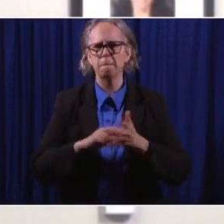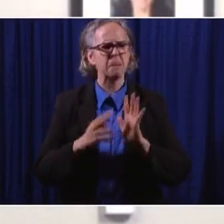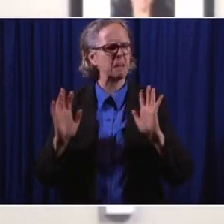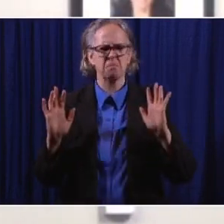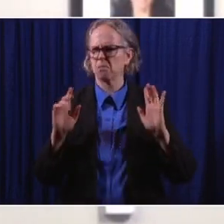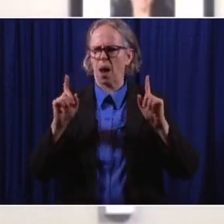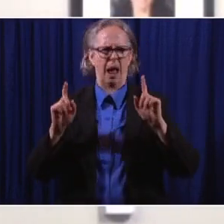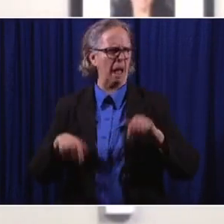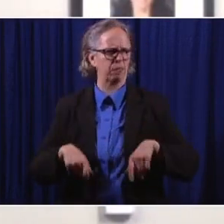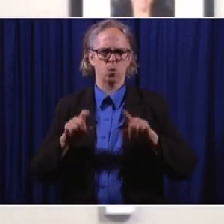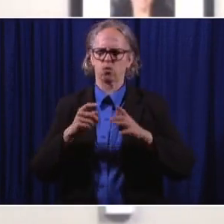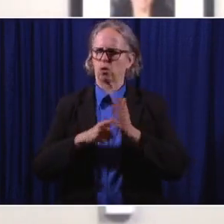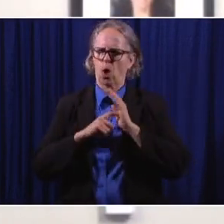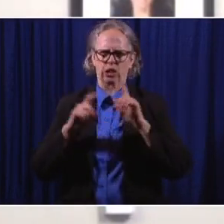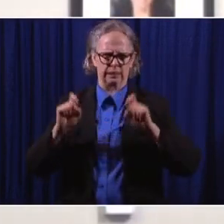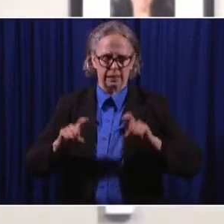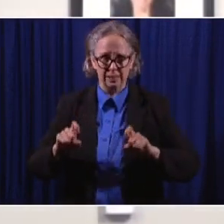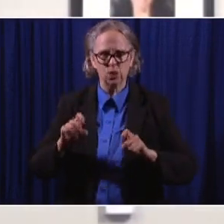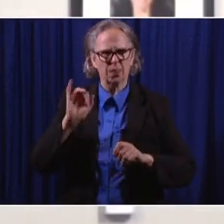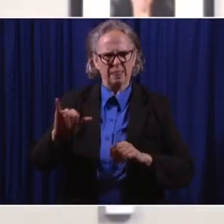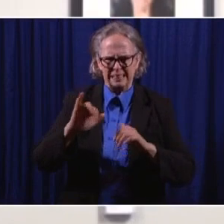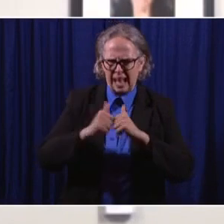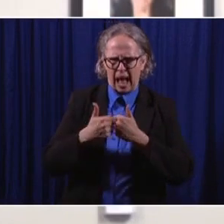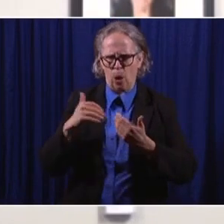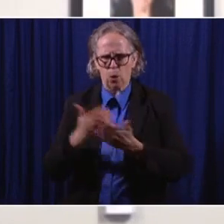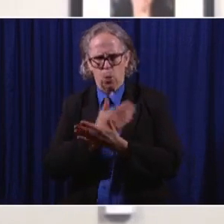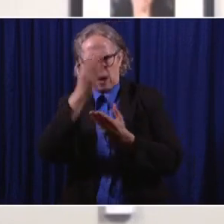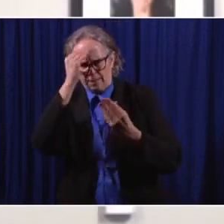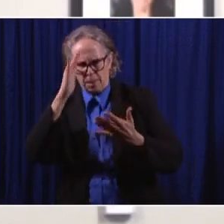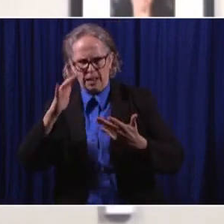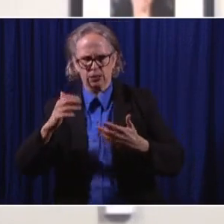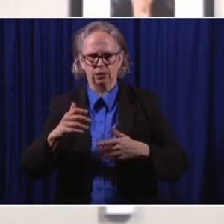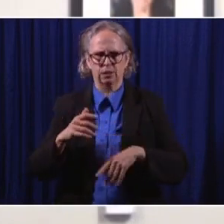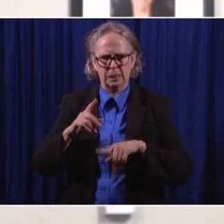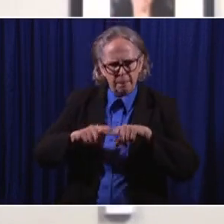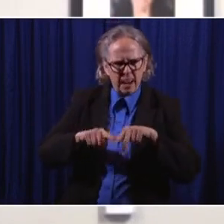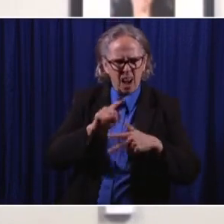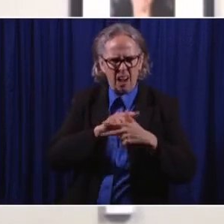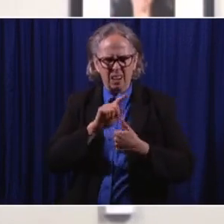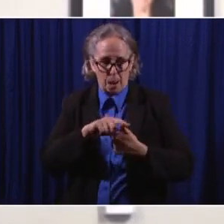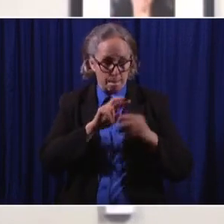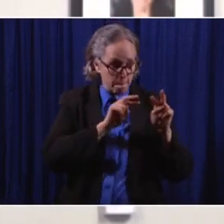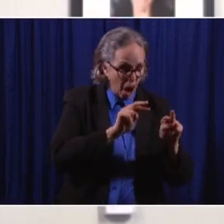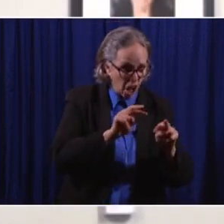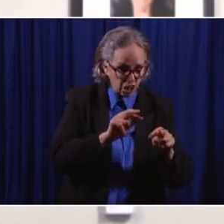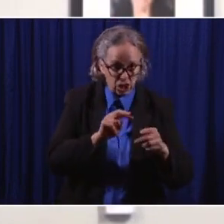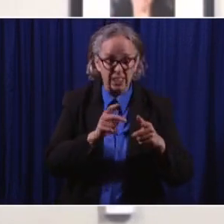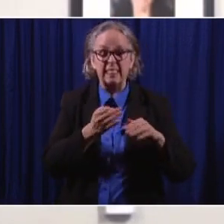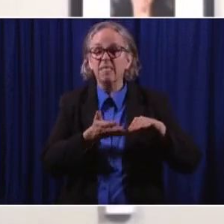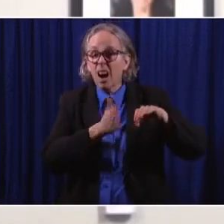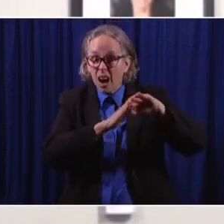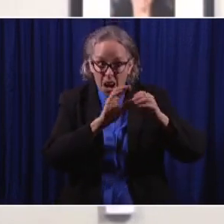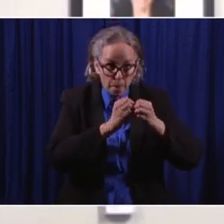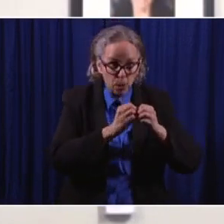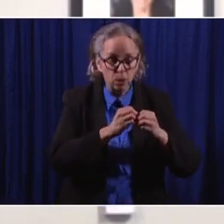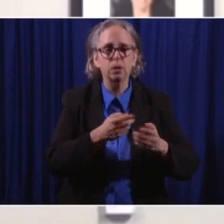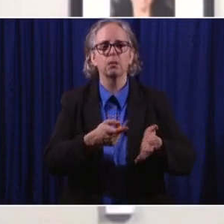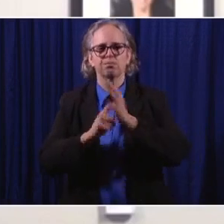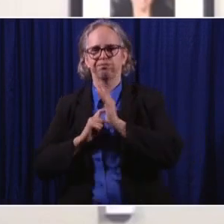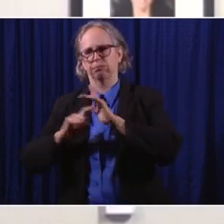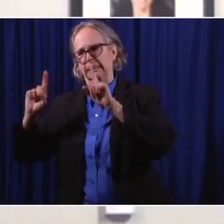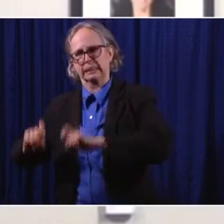hospitalizations, before the cases come through testing, that would help us control things, because we know that